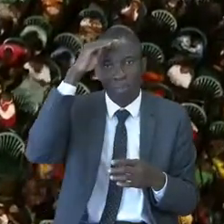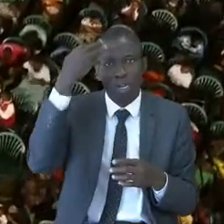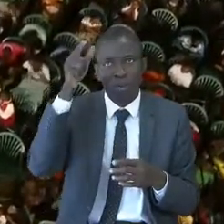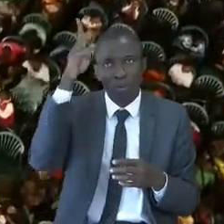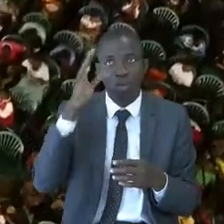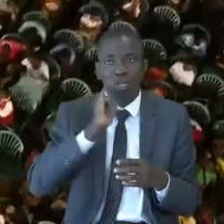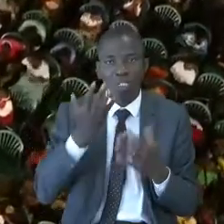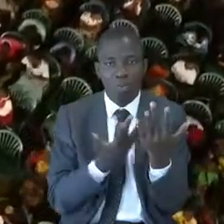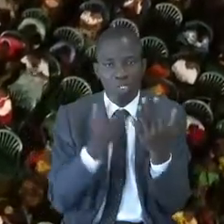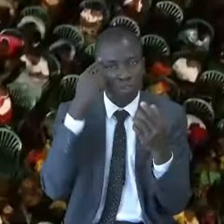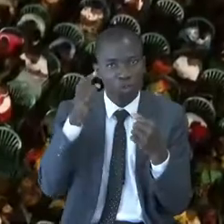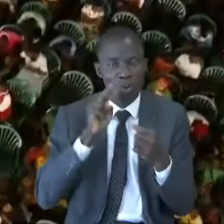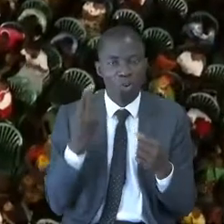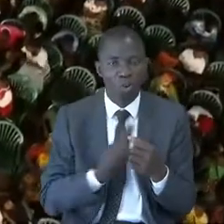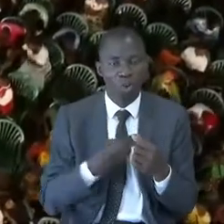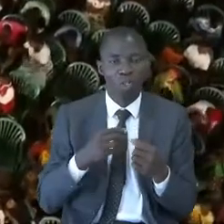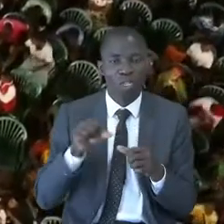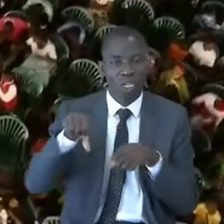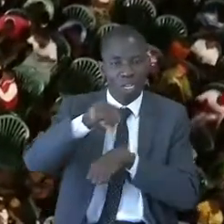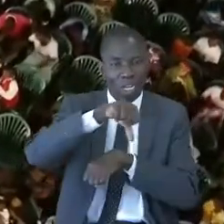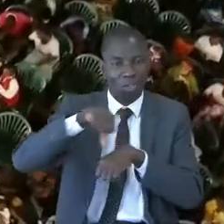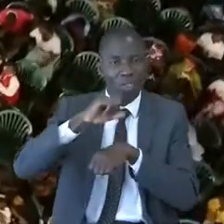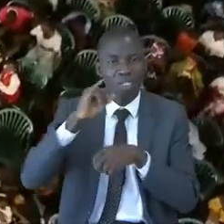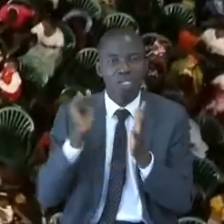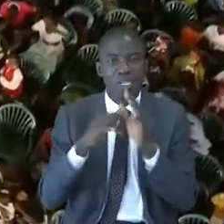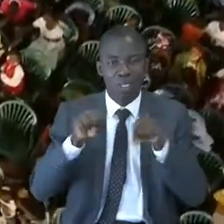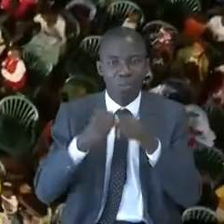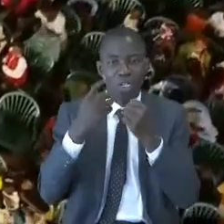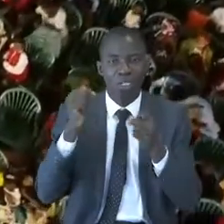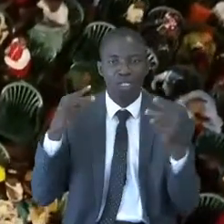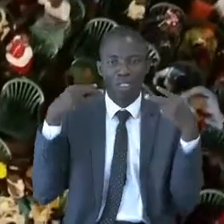Anointing that breaks the yoke is coming upon your life.